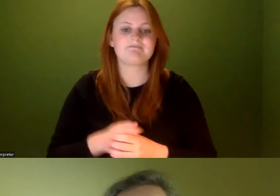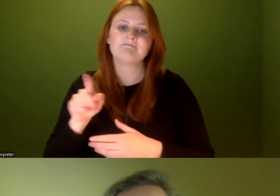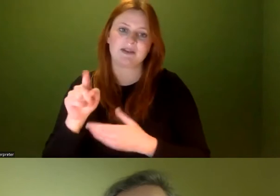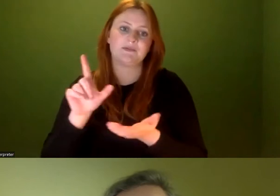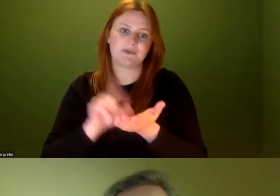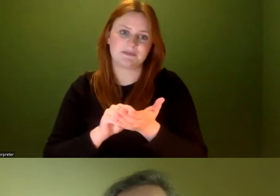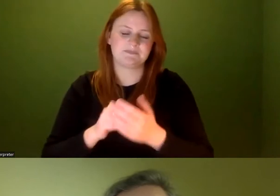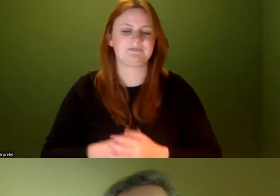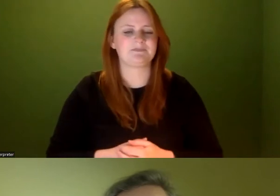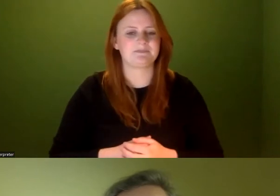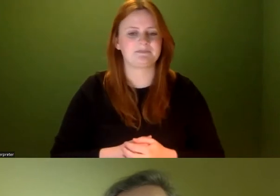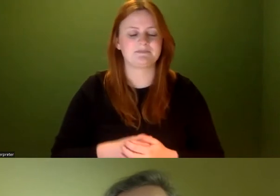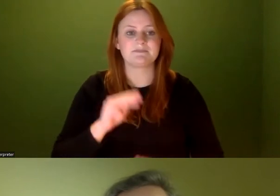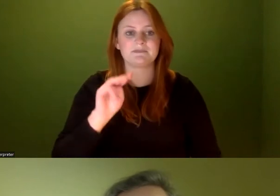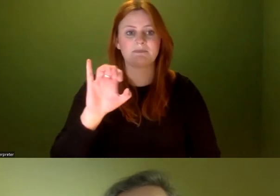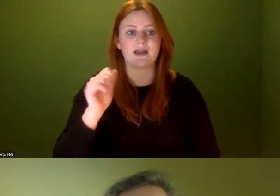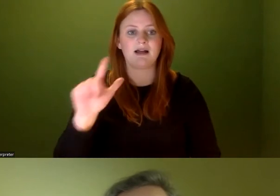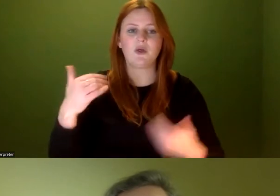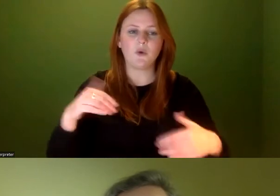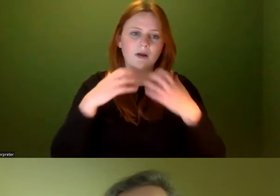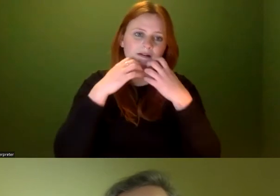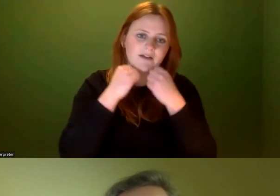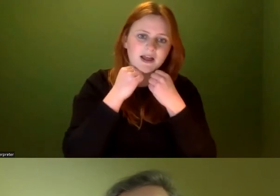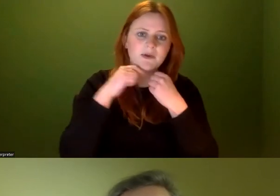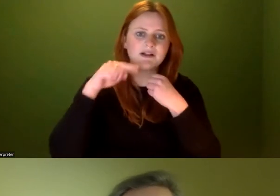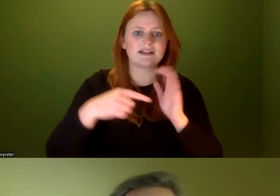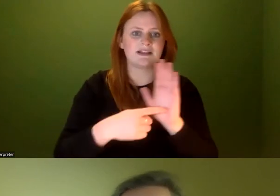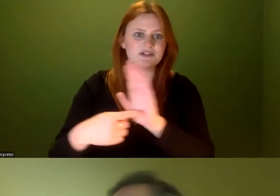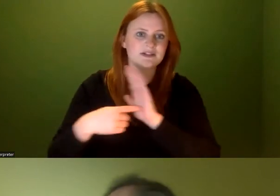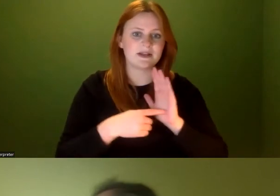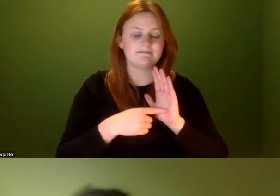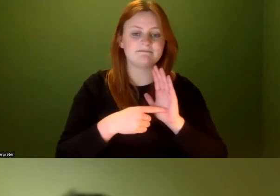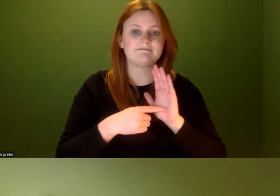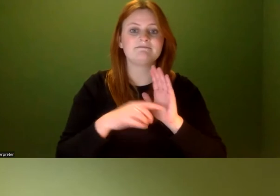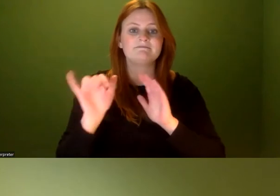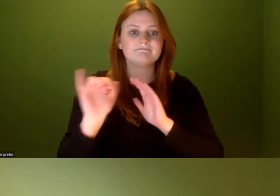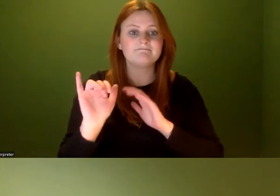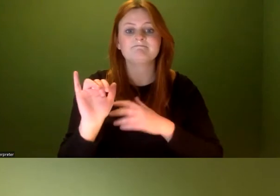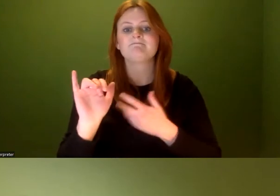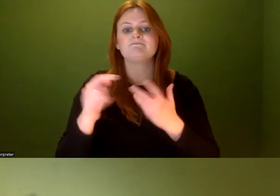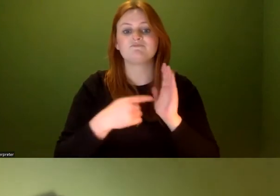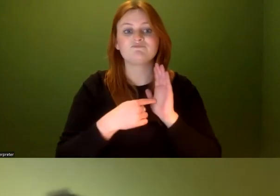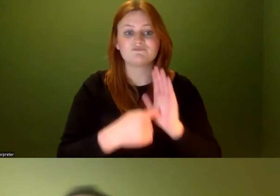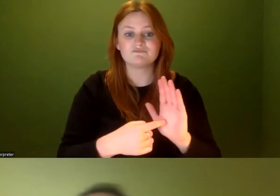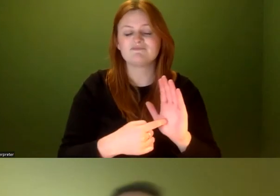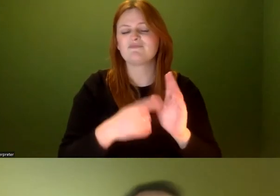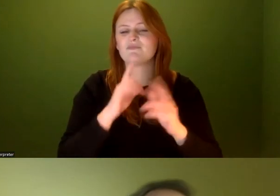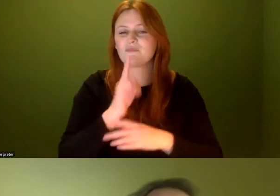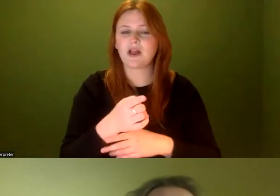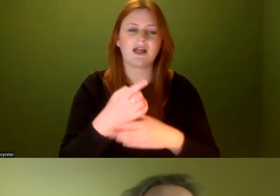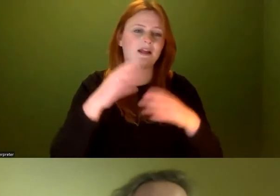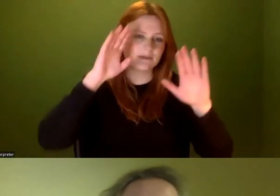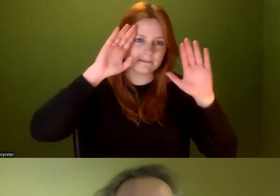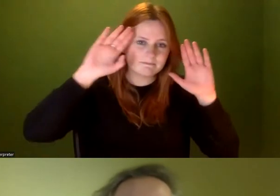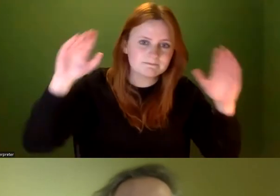Michael has been invaluable to the realization of this show, as he also installed and documented it with the utmost of attention to detail and